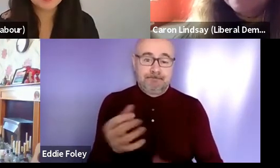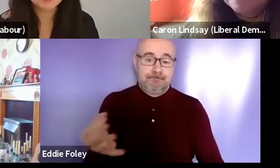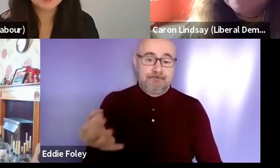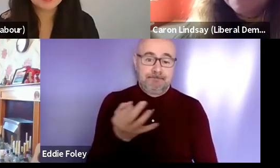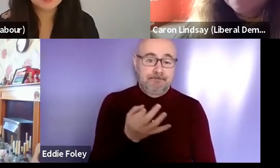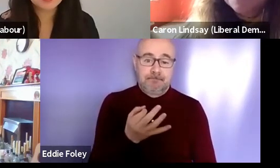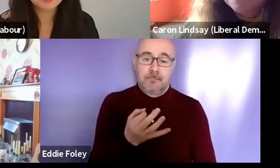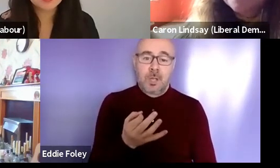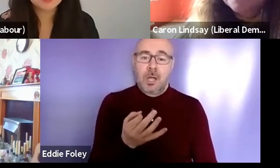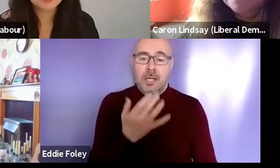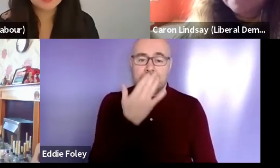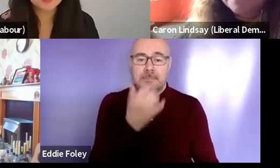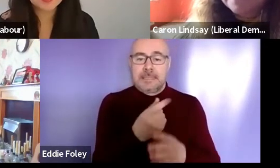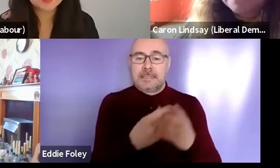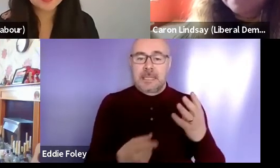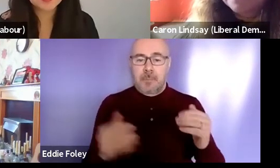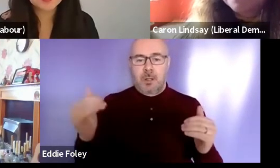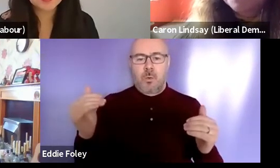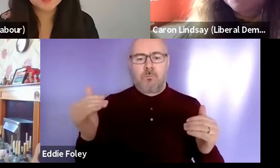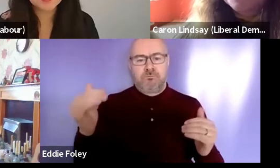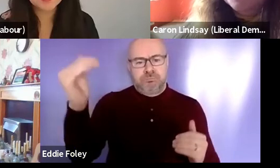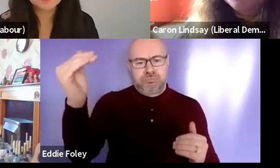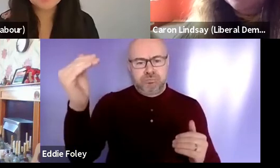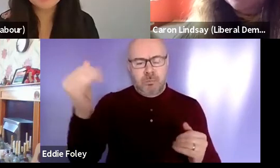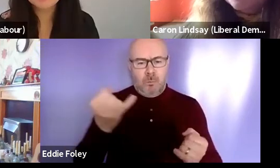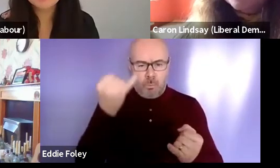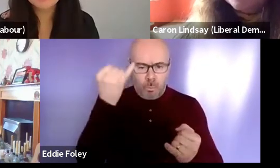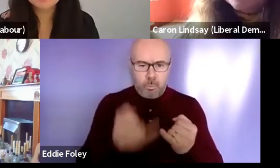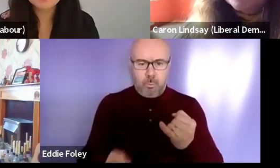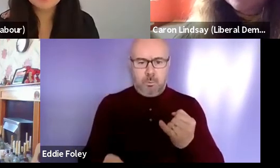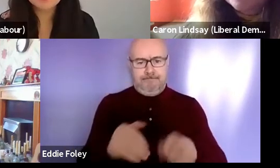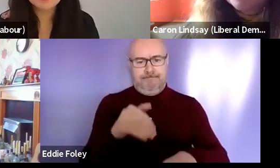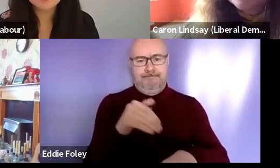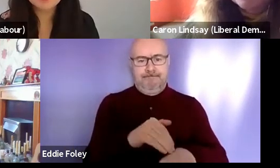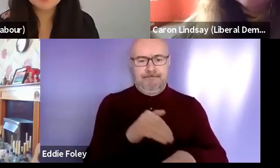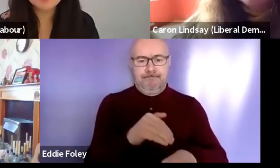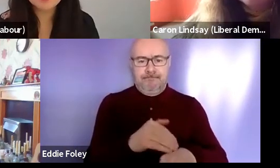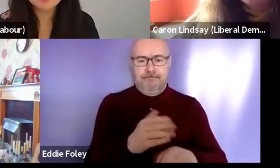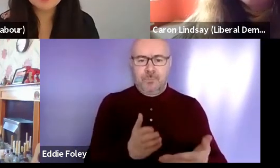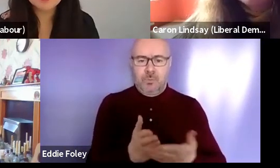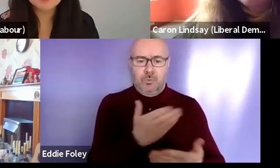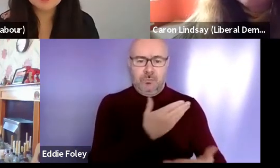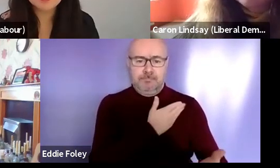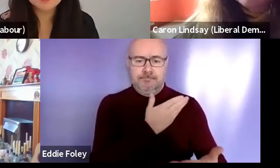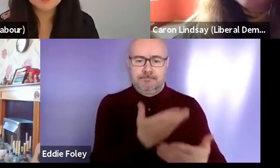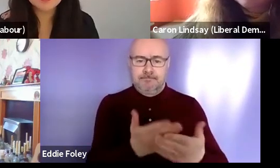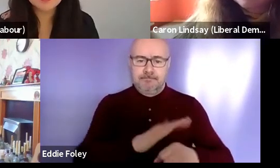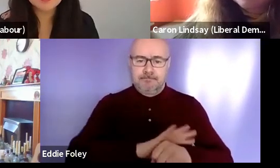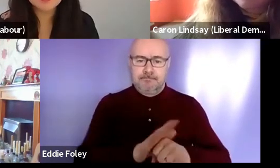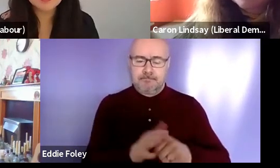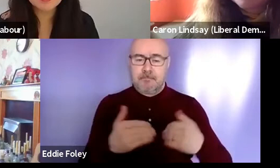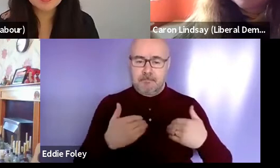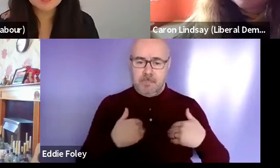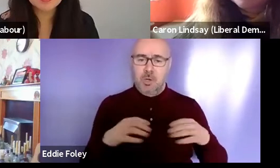been disproportionately impacted by the pandemic, undoubtedly. And I want to start by saying that my party has taken the bold move of